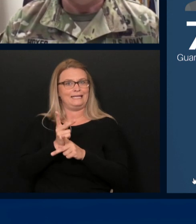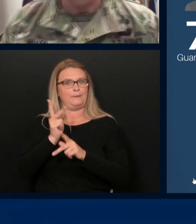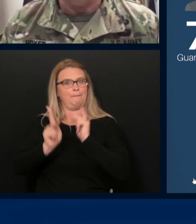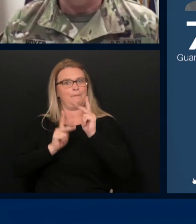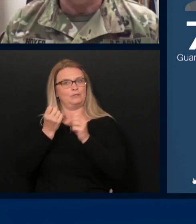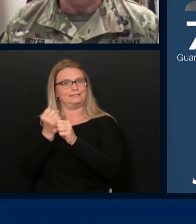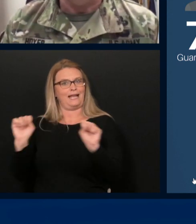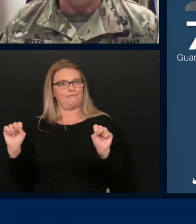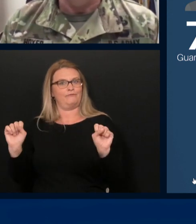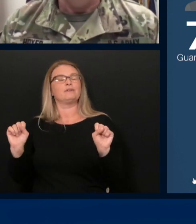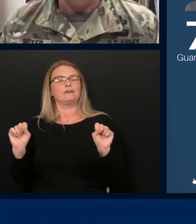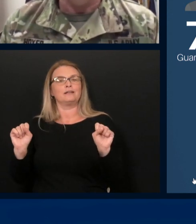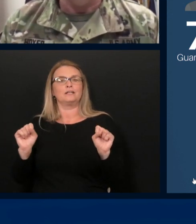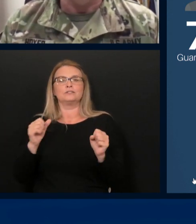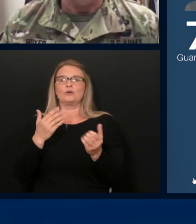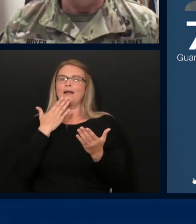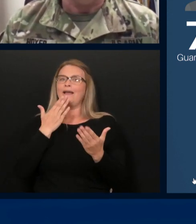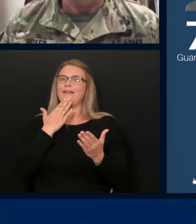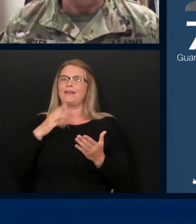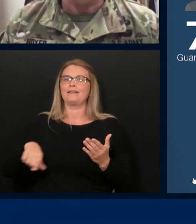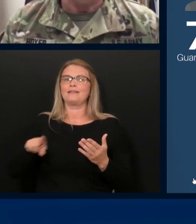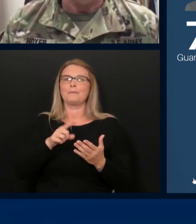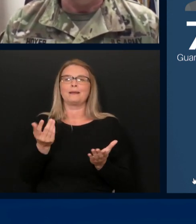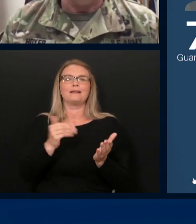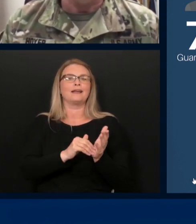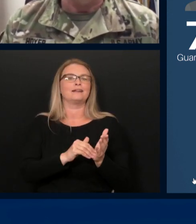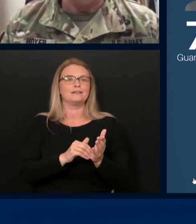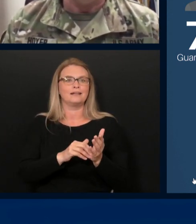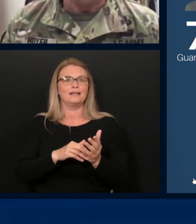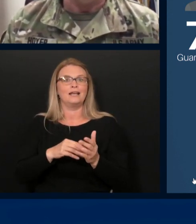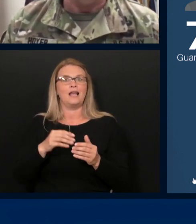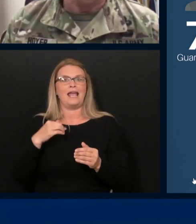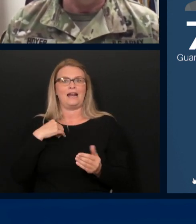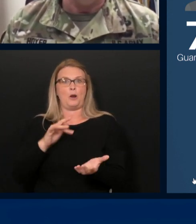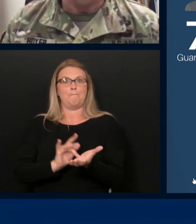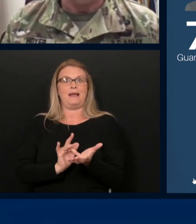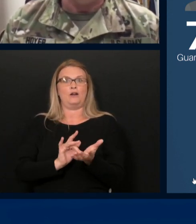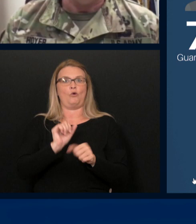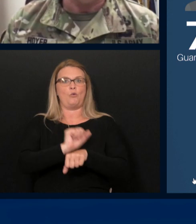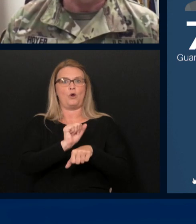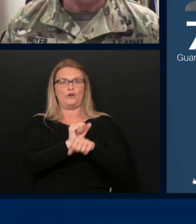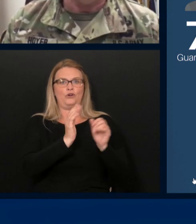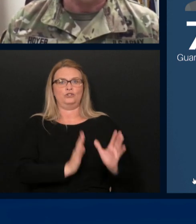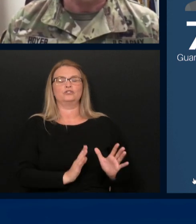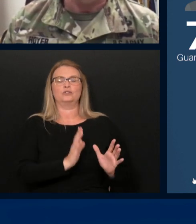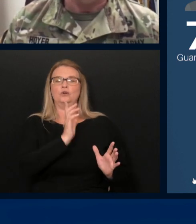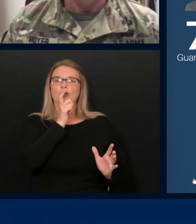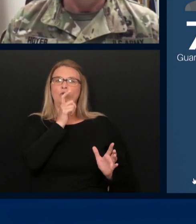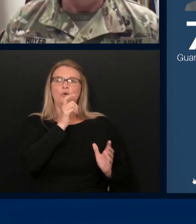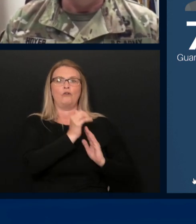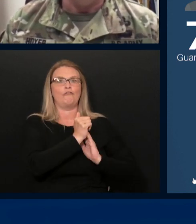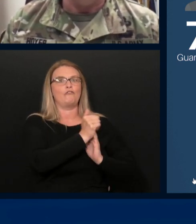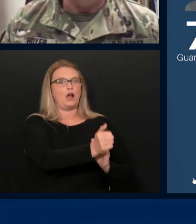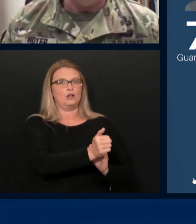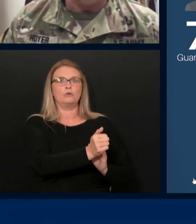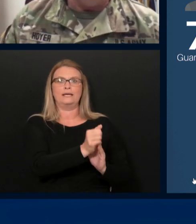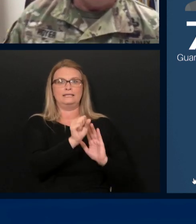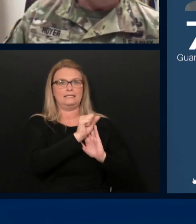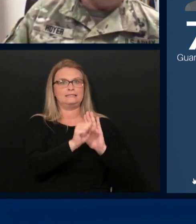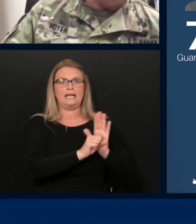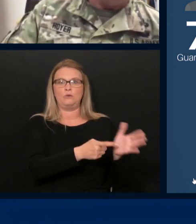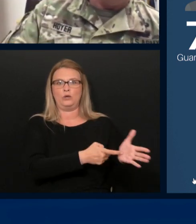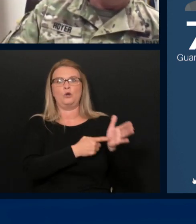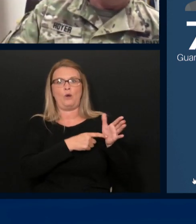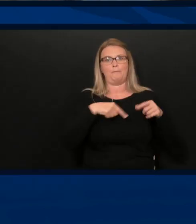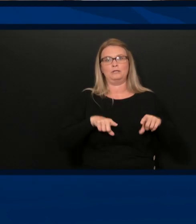the retailers and essential workers, as well as our medical workers who have followed and stayed disciplined on these events. Thank